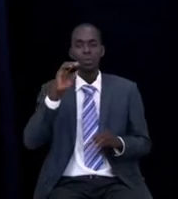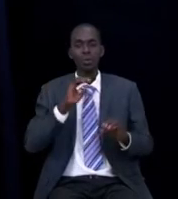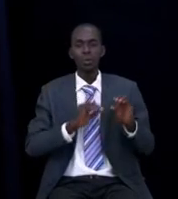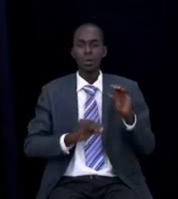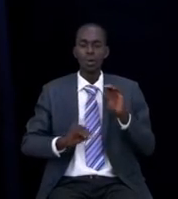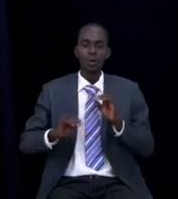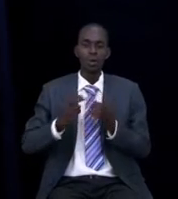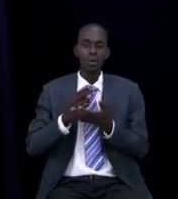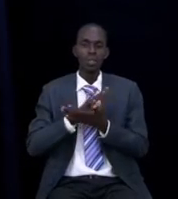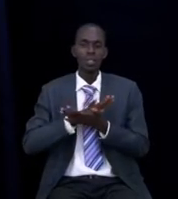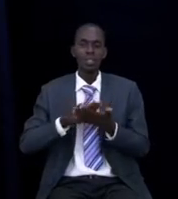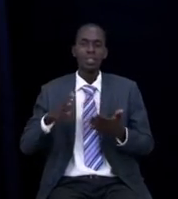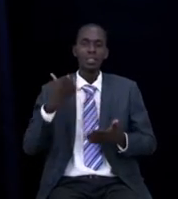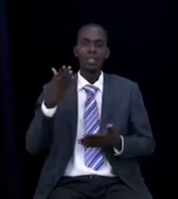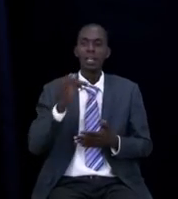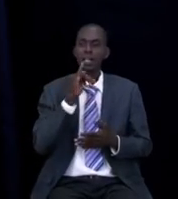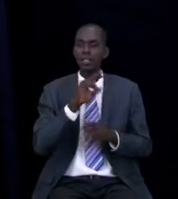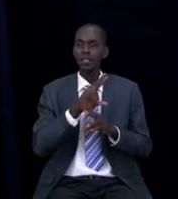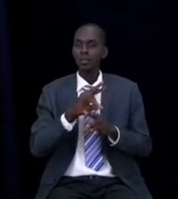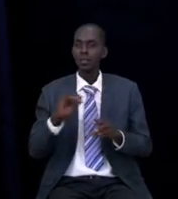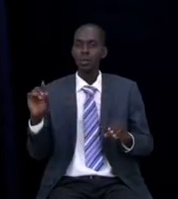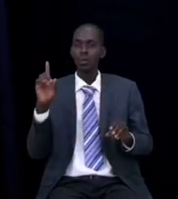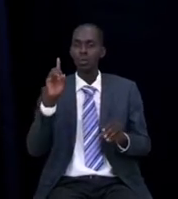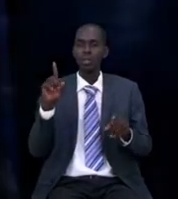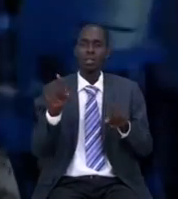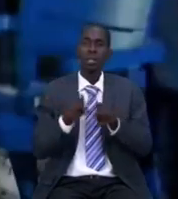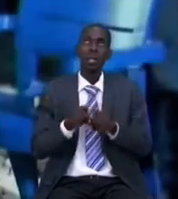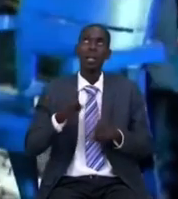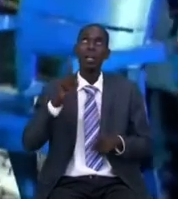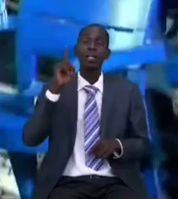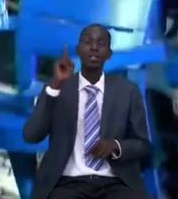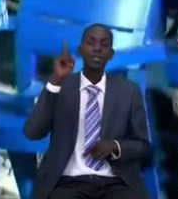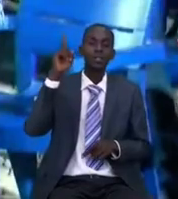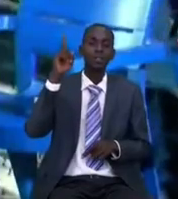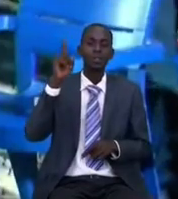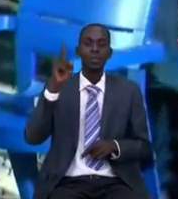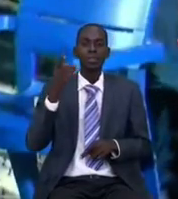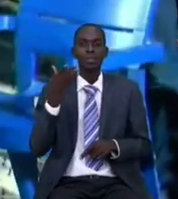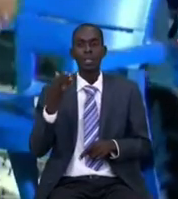Oh, holy, there is no.